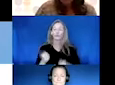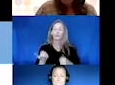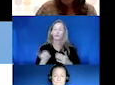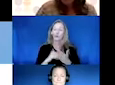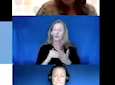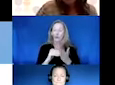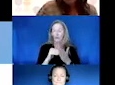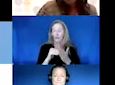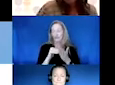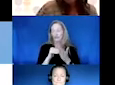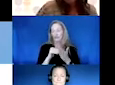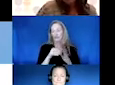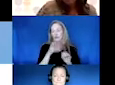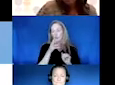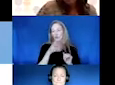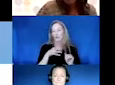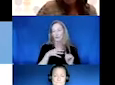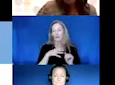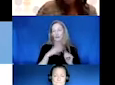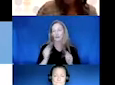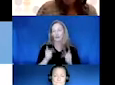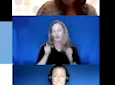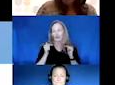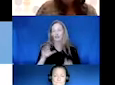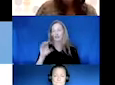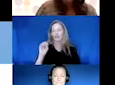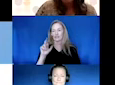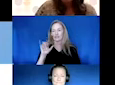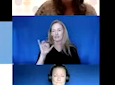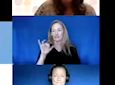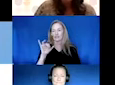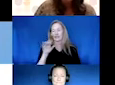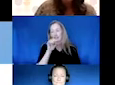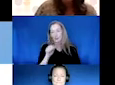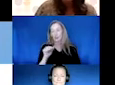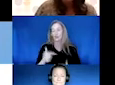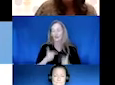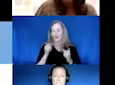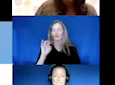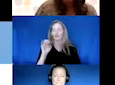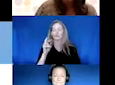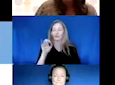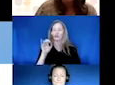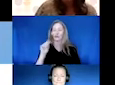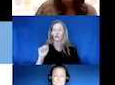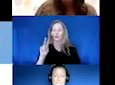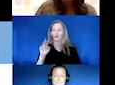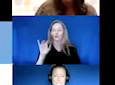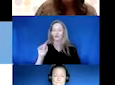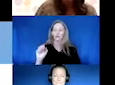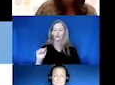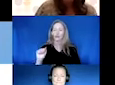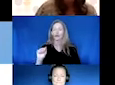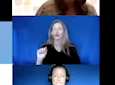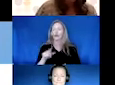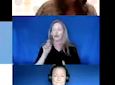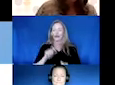Zara Vista, have to drive an hour or more to see their OB providers and for